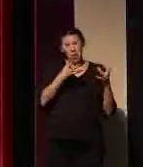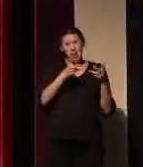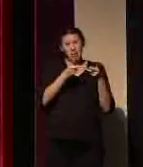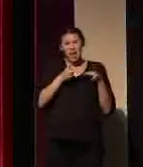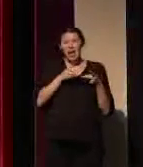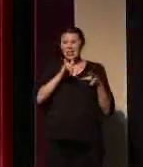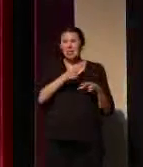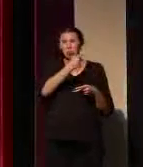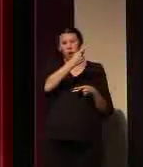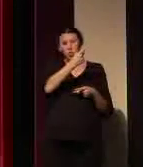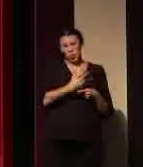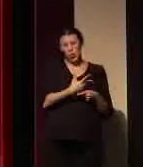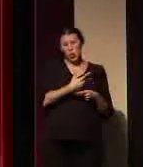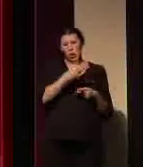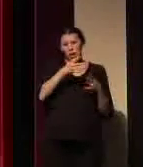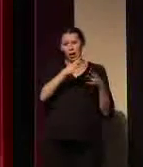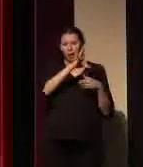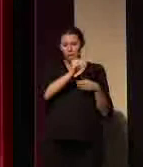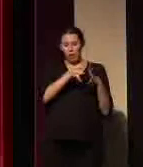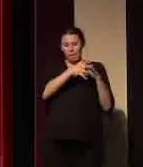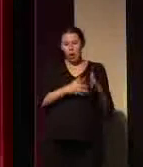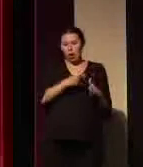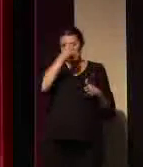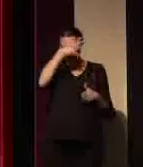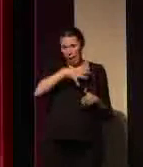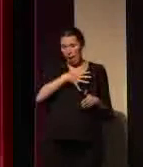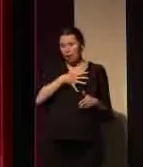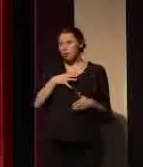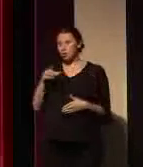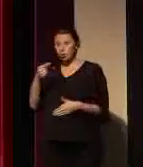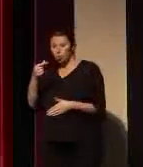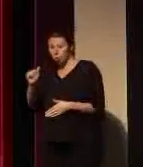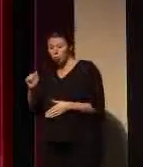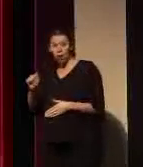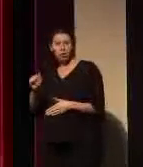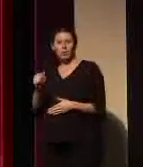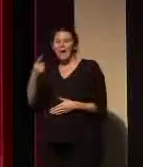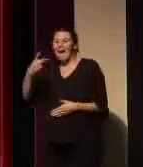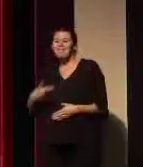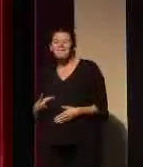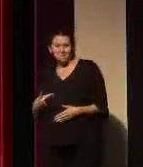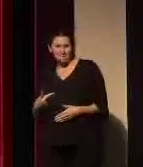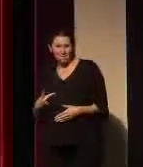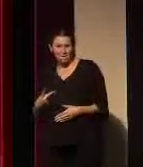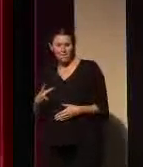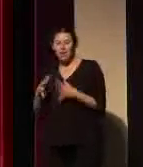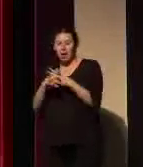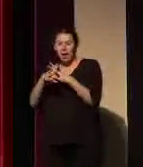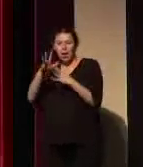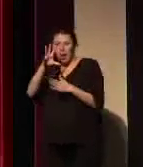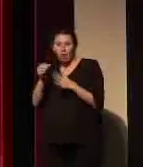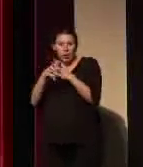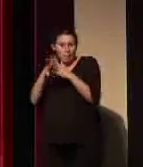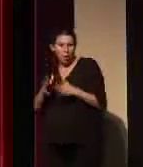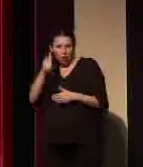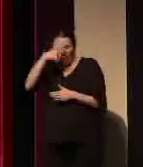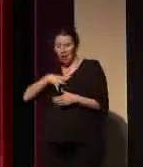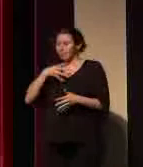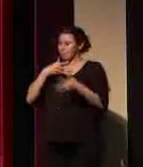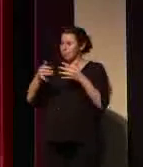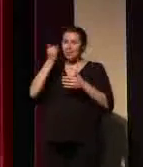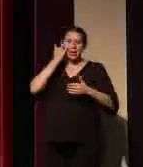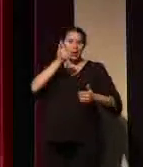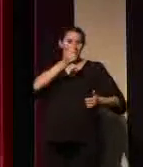Georgia, it's half of African-American men. Doesn't matter if that's a 30-year-old conviction. Doesn't matter if you've served in the military. Doesn't matter if it's for